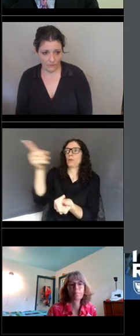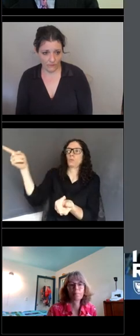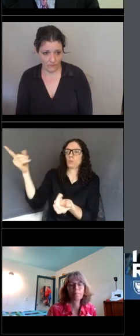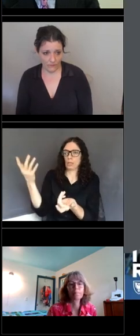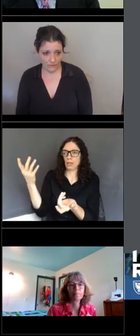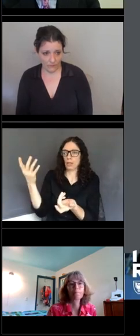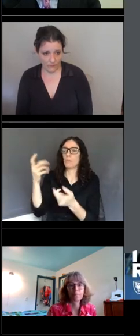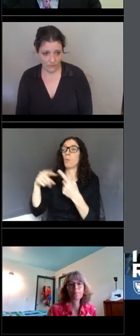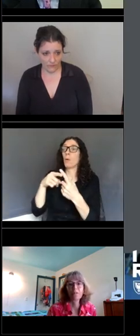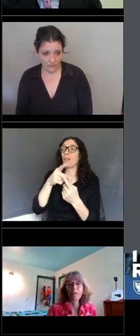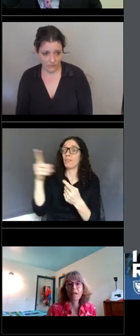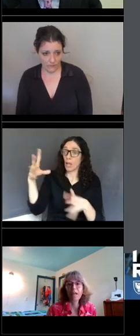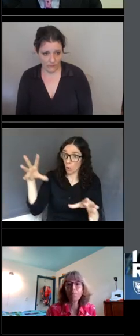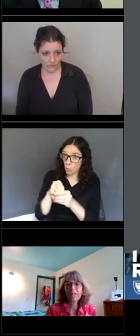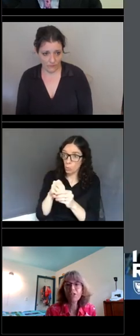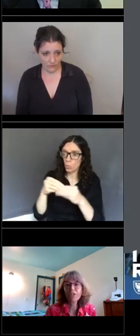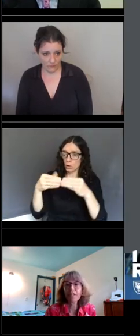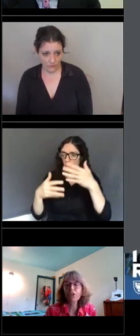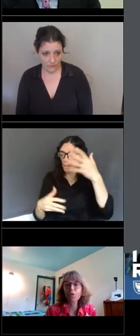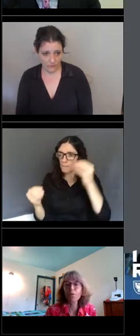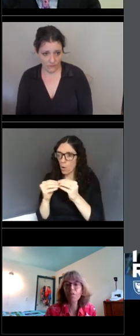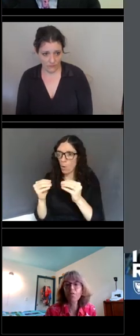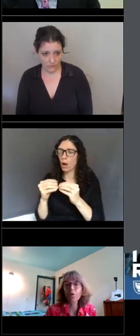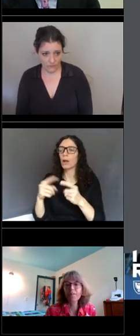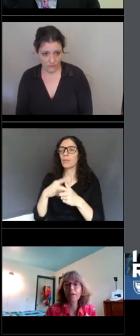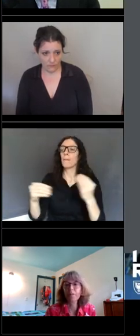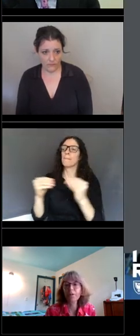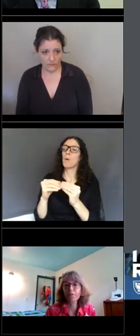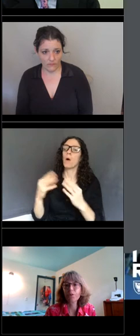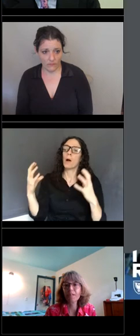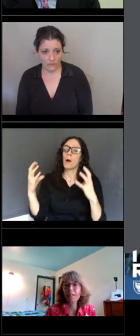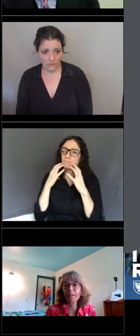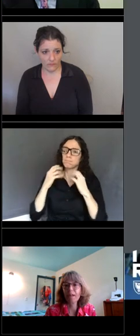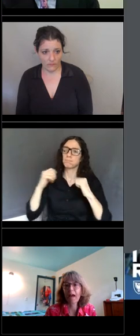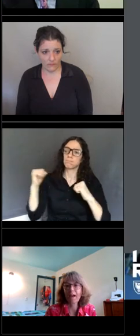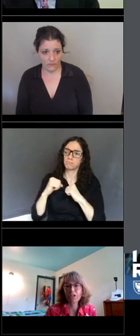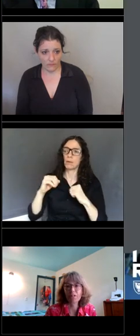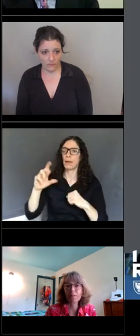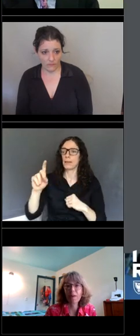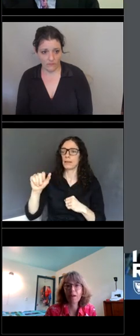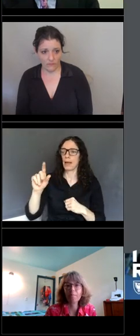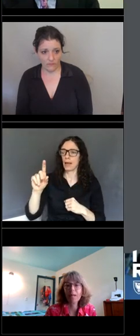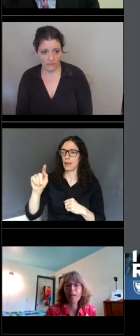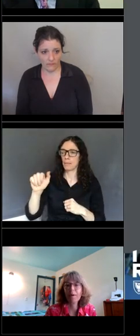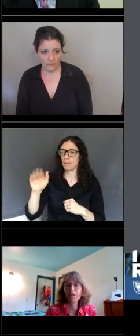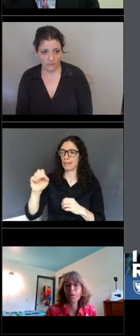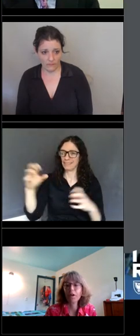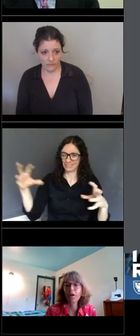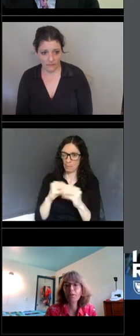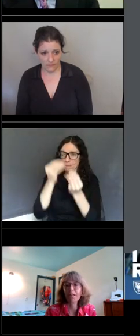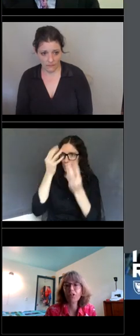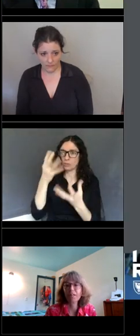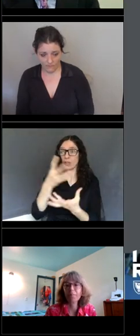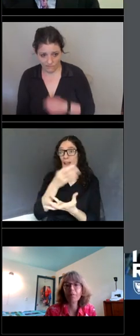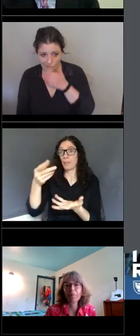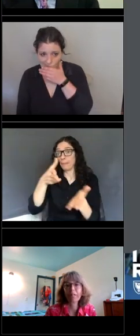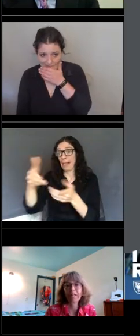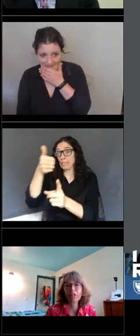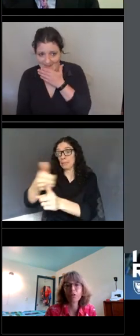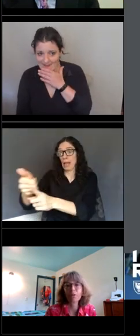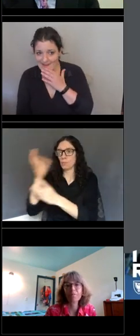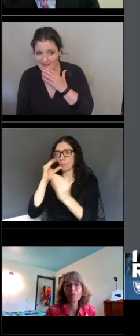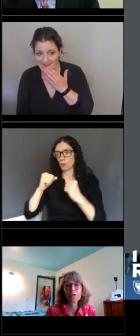will be. And you mentioned that you were focusing on the biodiversity actions. But you had also mentioned